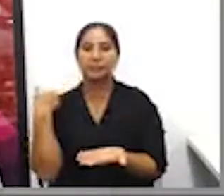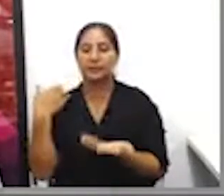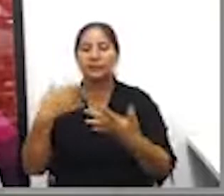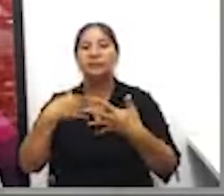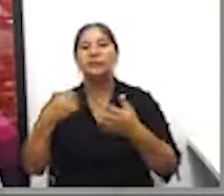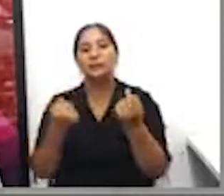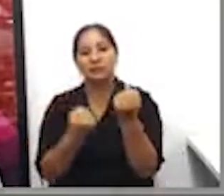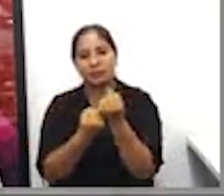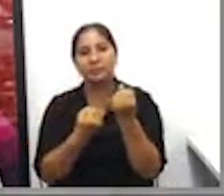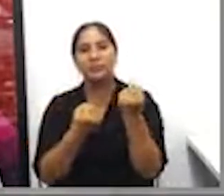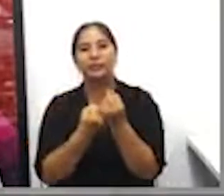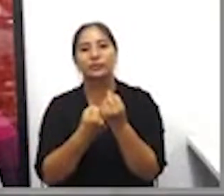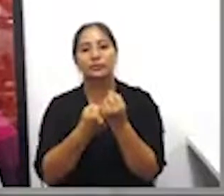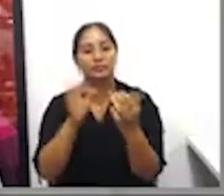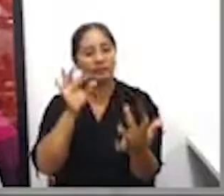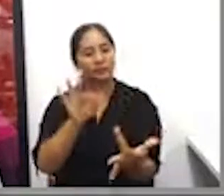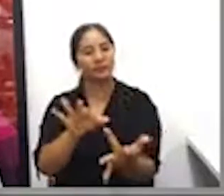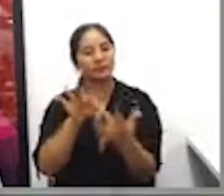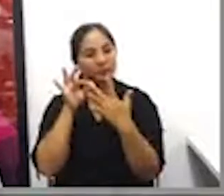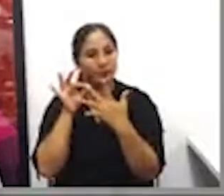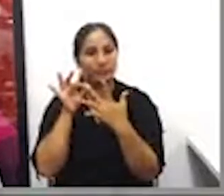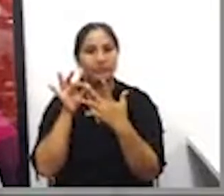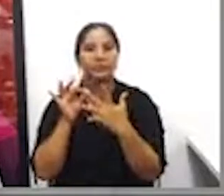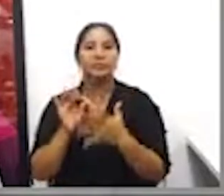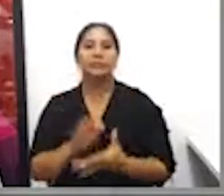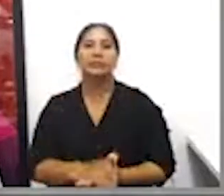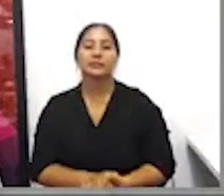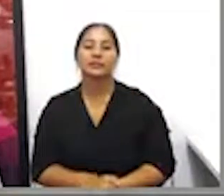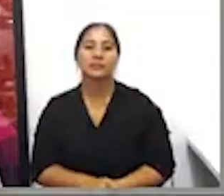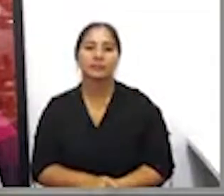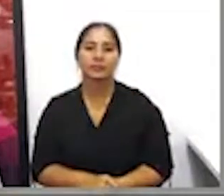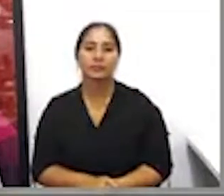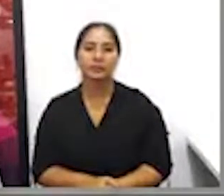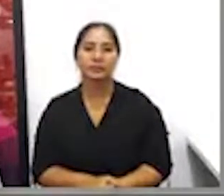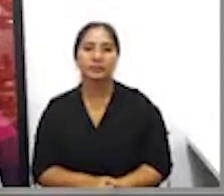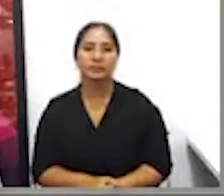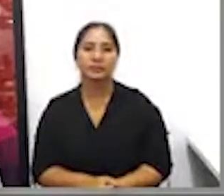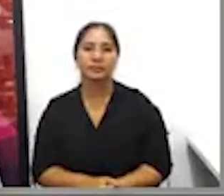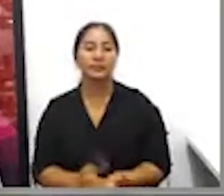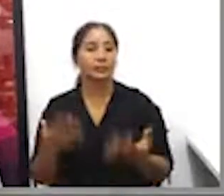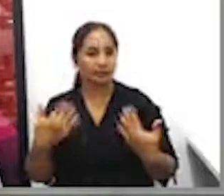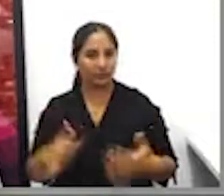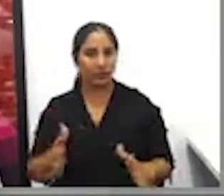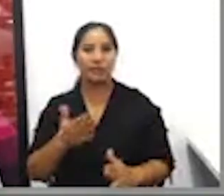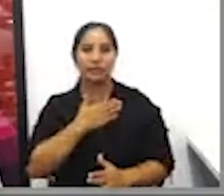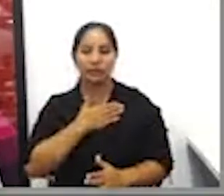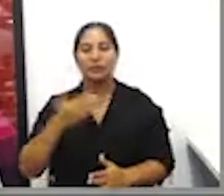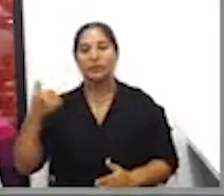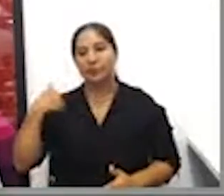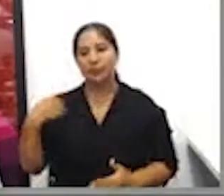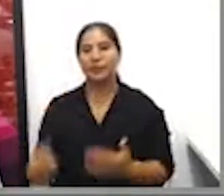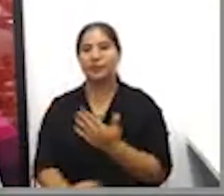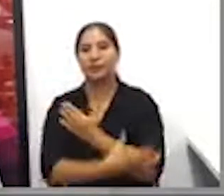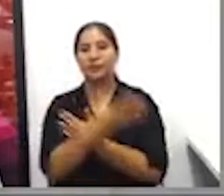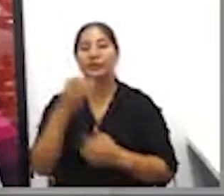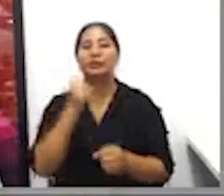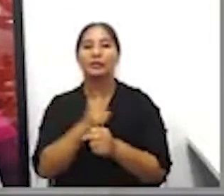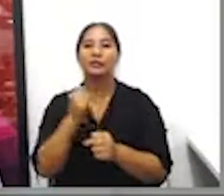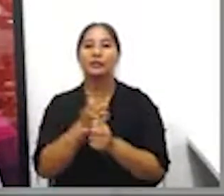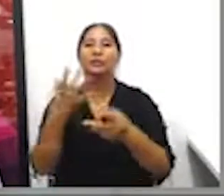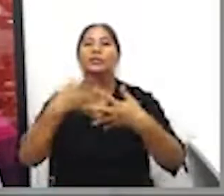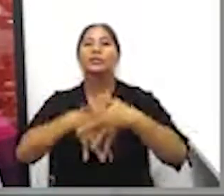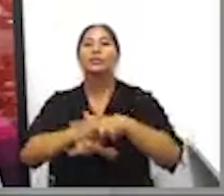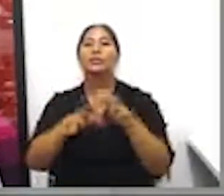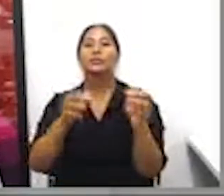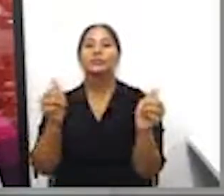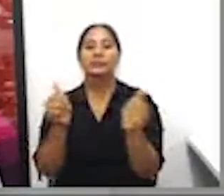being asked by Warren Christopher, who was going to become Secretary of State for the first term of President Bill Clinton, if I would become